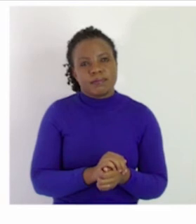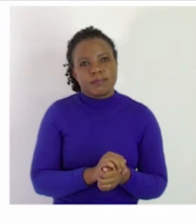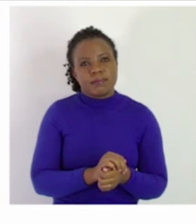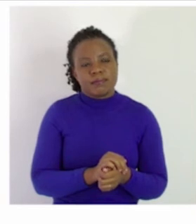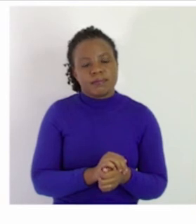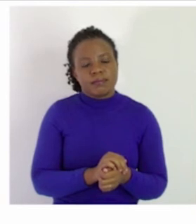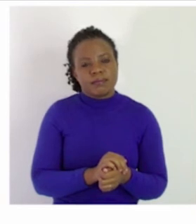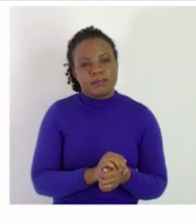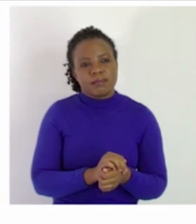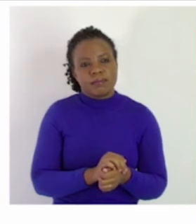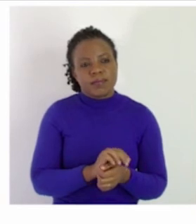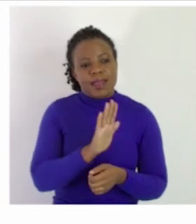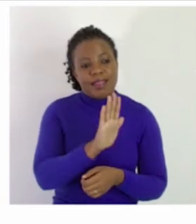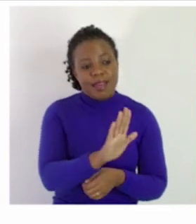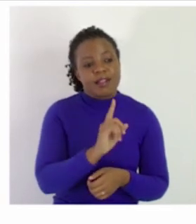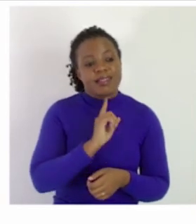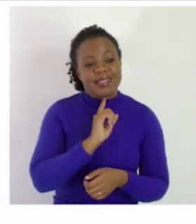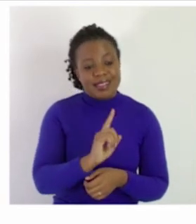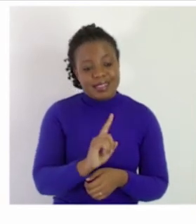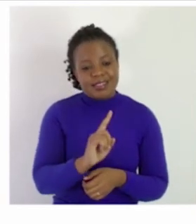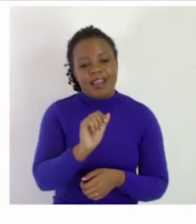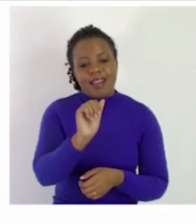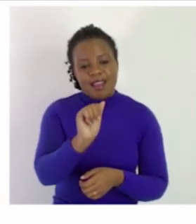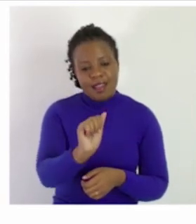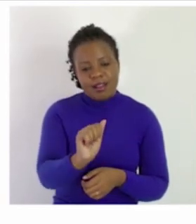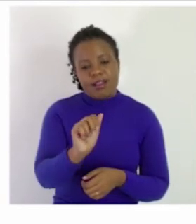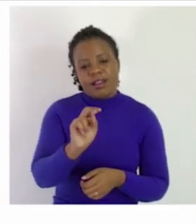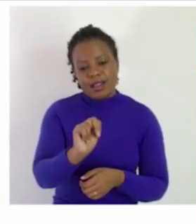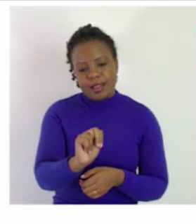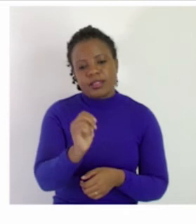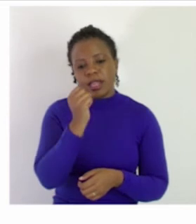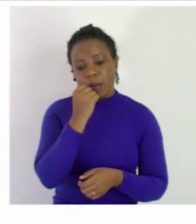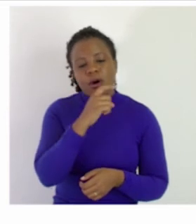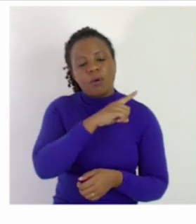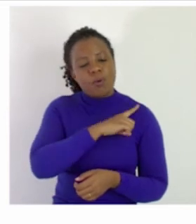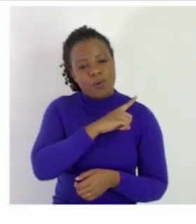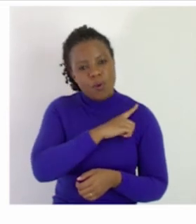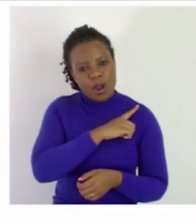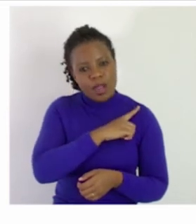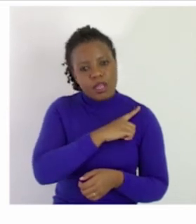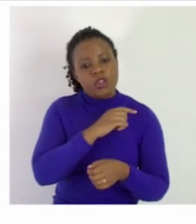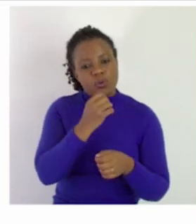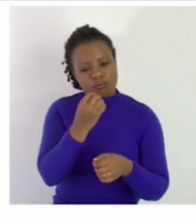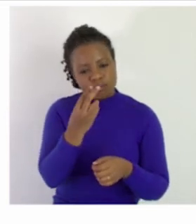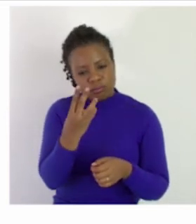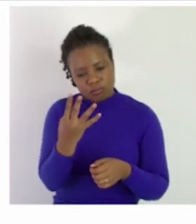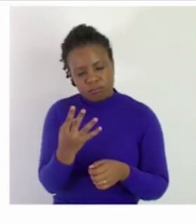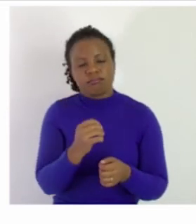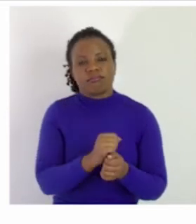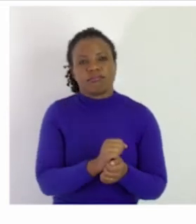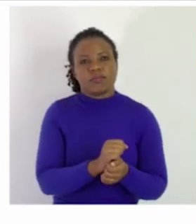We say there is an apple because we can count an apple, 2 apples, 3